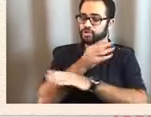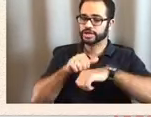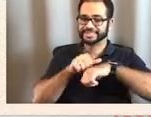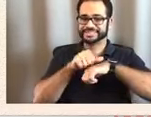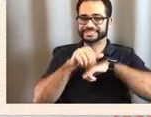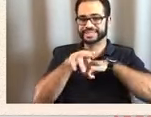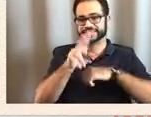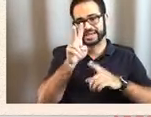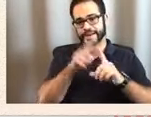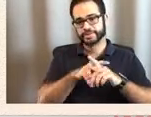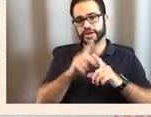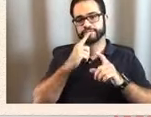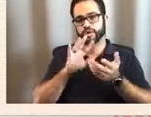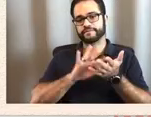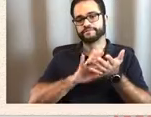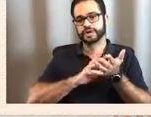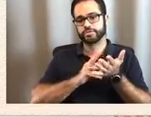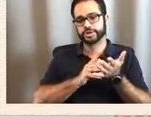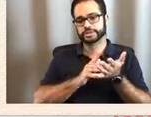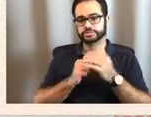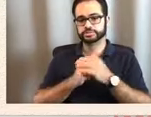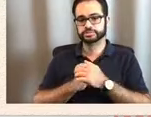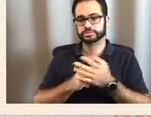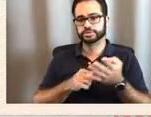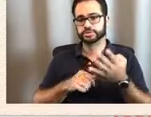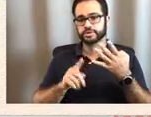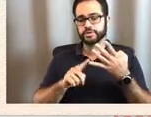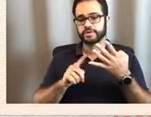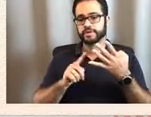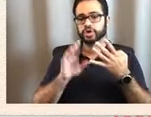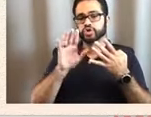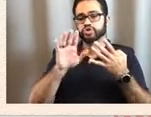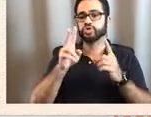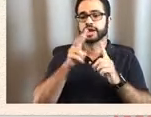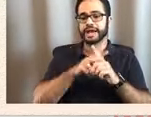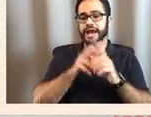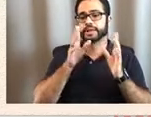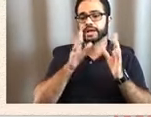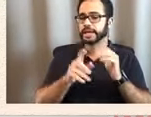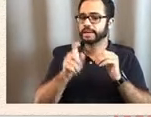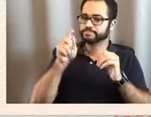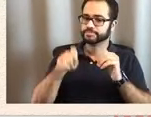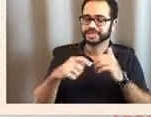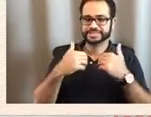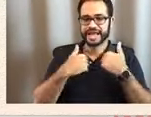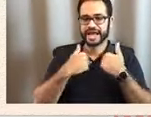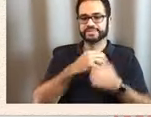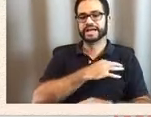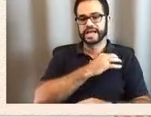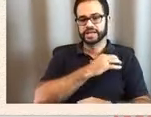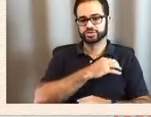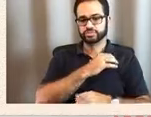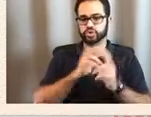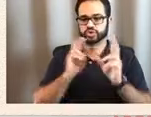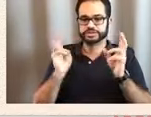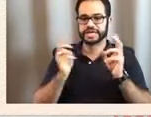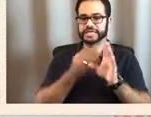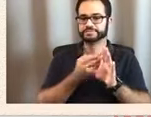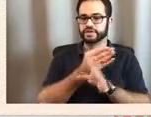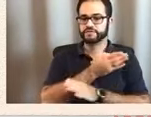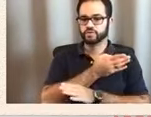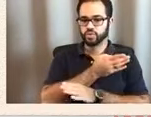fingerprinting. 4. Your applicant must have an eligible status prior to having